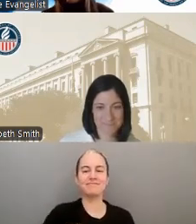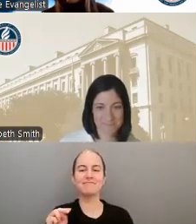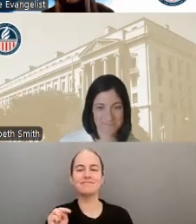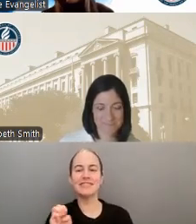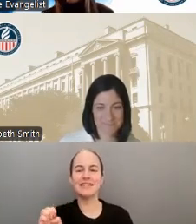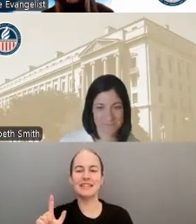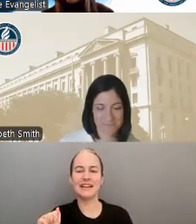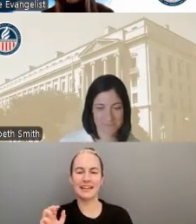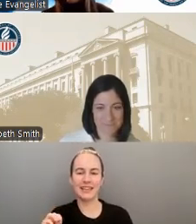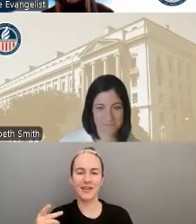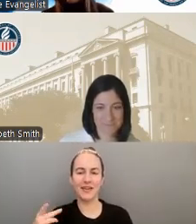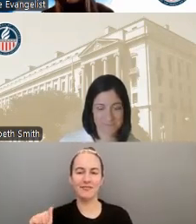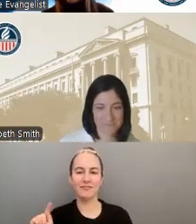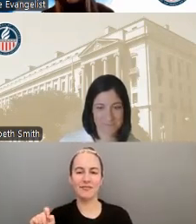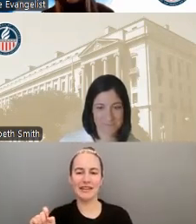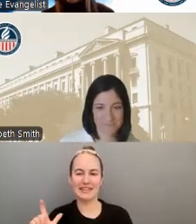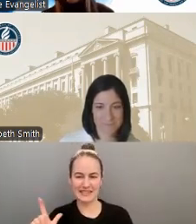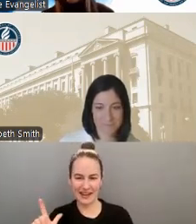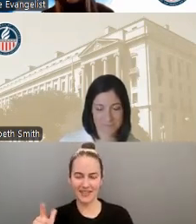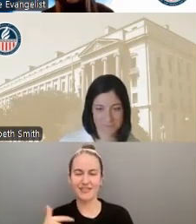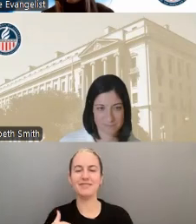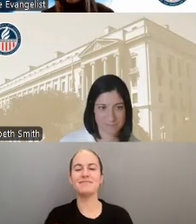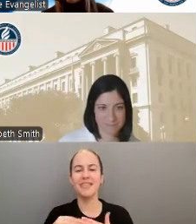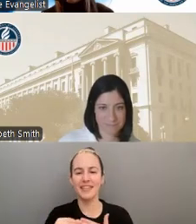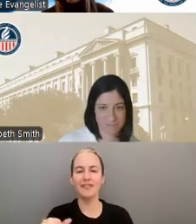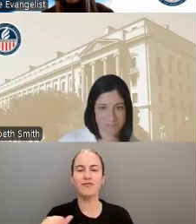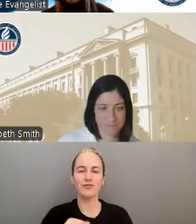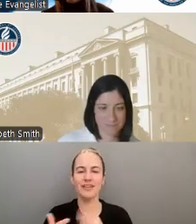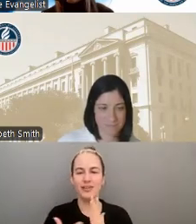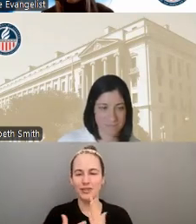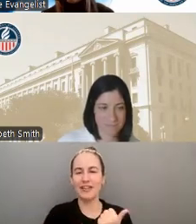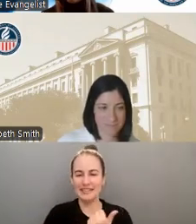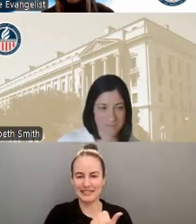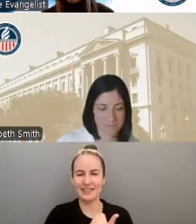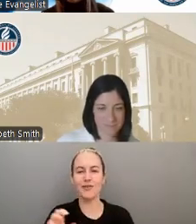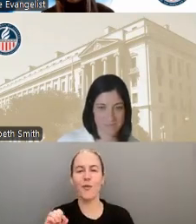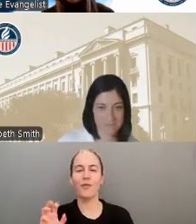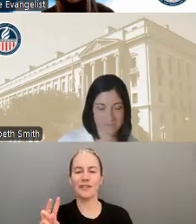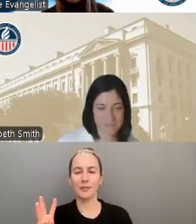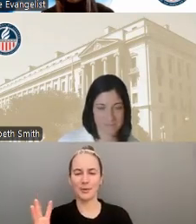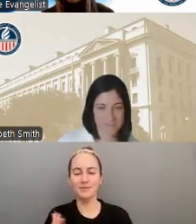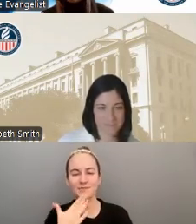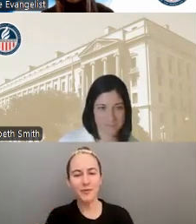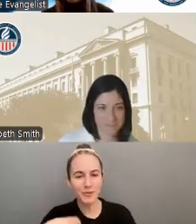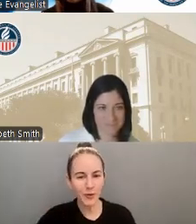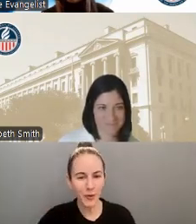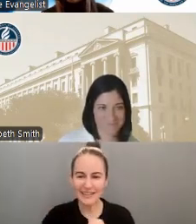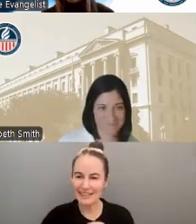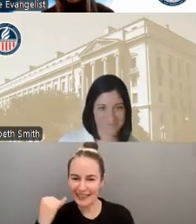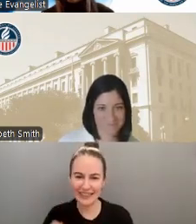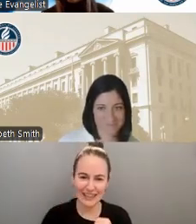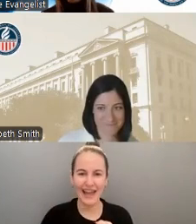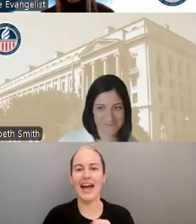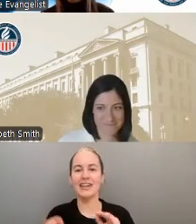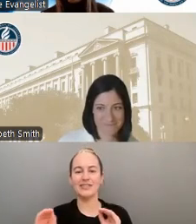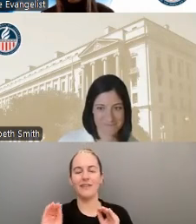I'm the team lead for training and technical assistance at the Office on Violence Against Women. And thank you for joining us for our last office-wide webinar